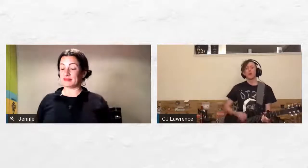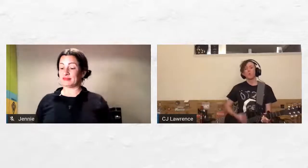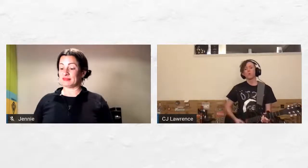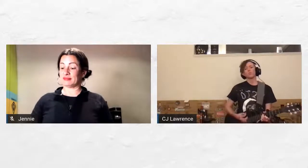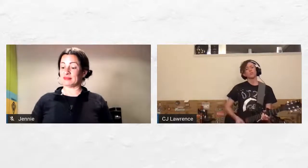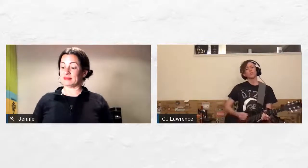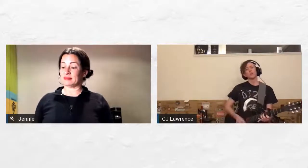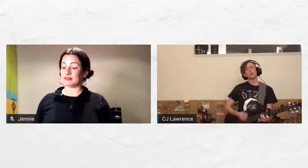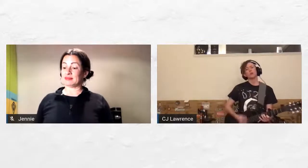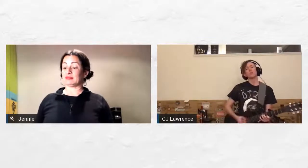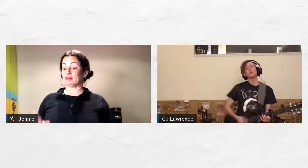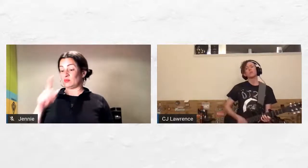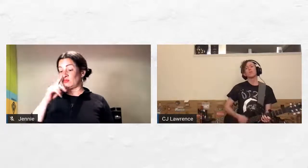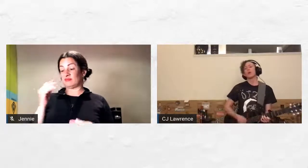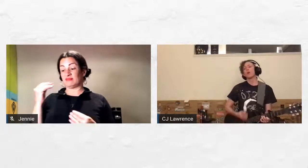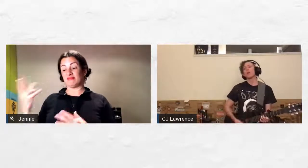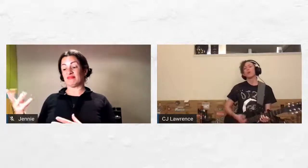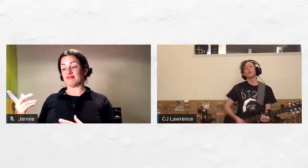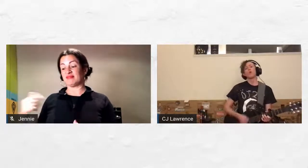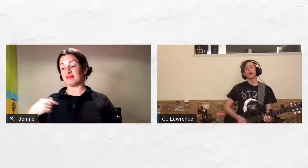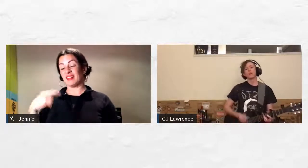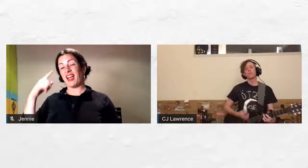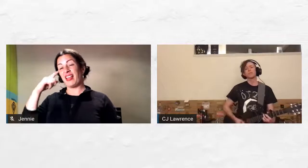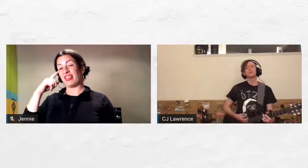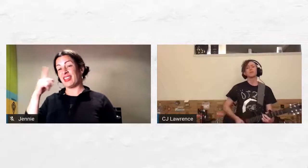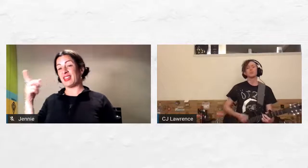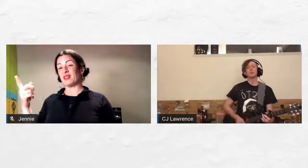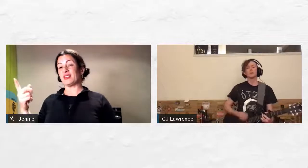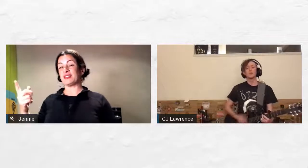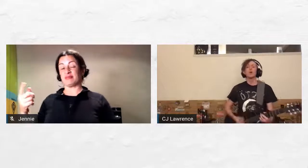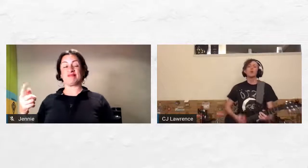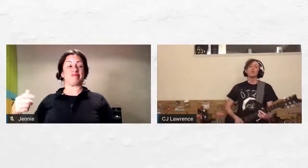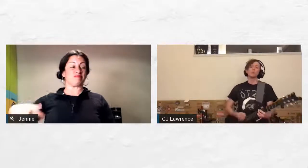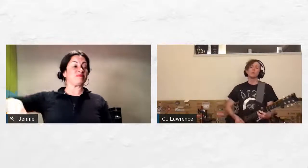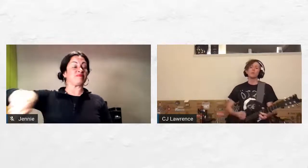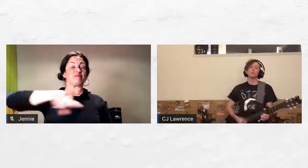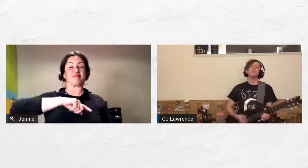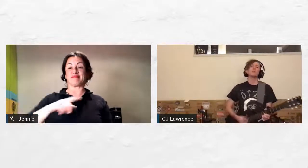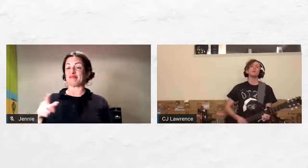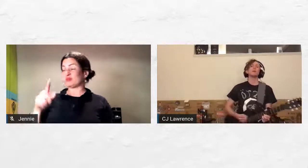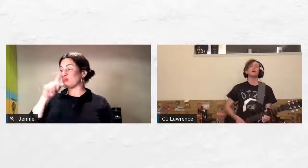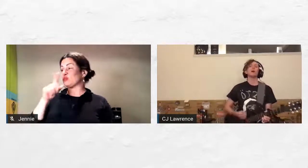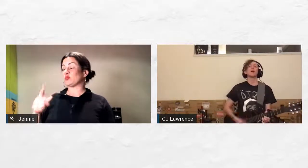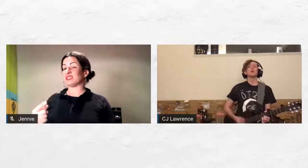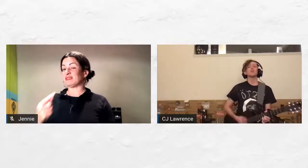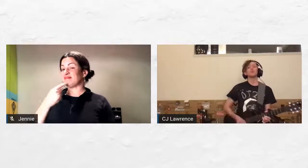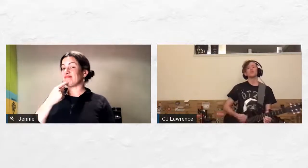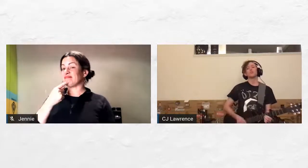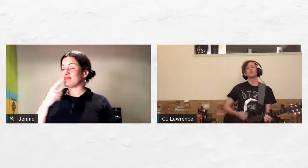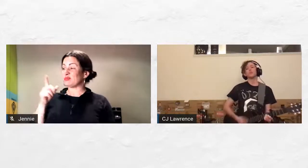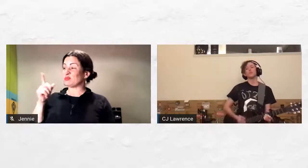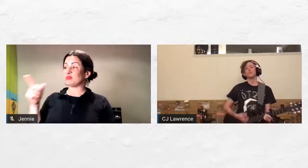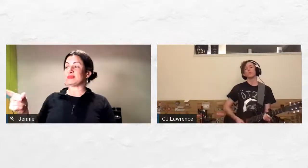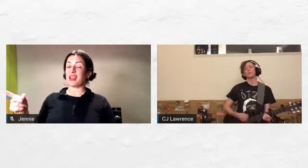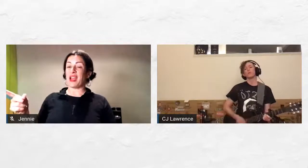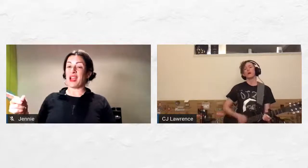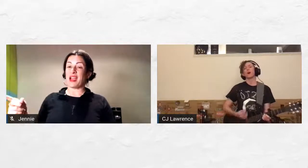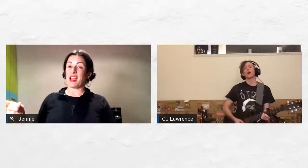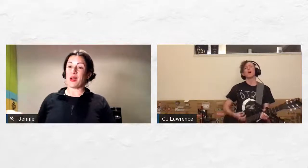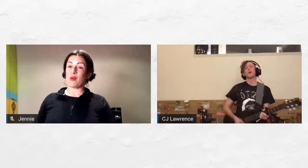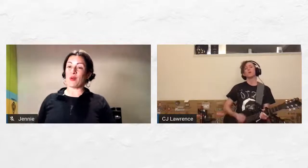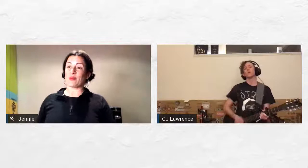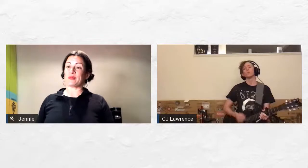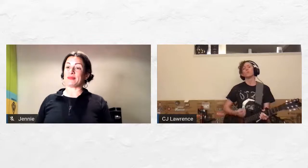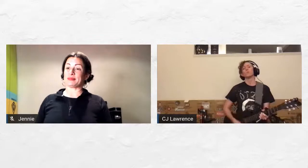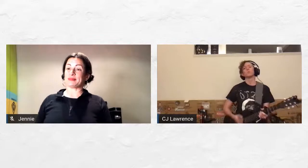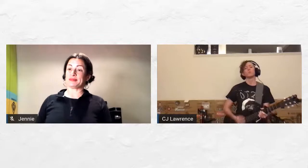But I want you to know I think we let you